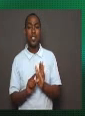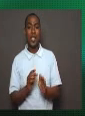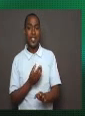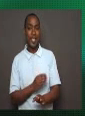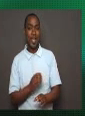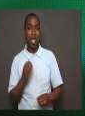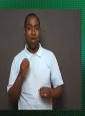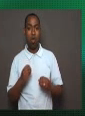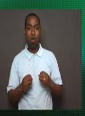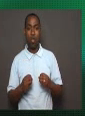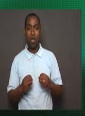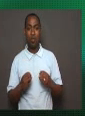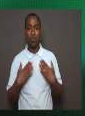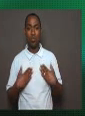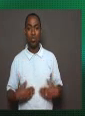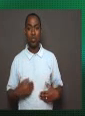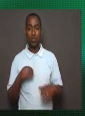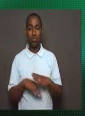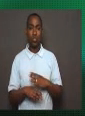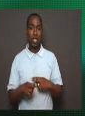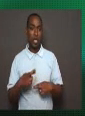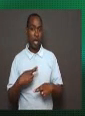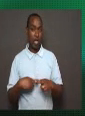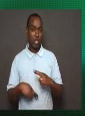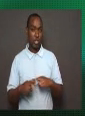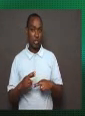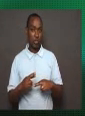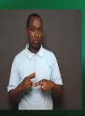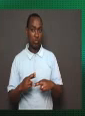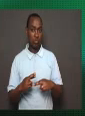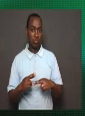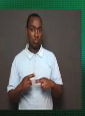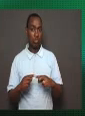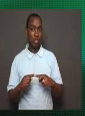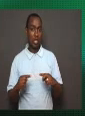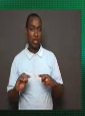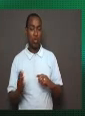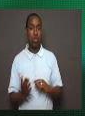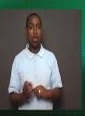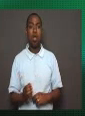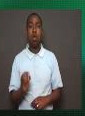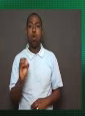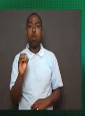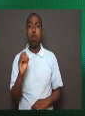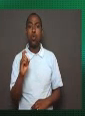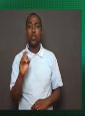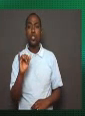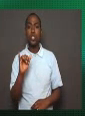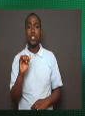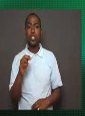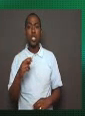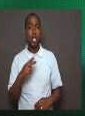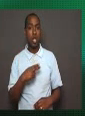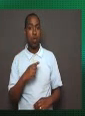body, the reaction is reversed. The oxyhemoglobin